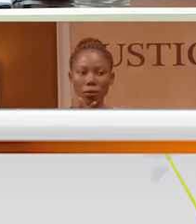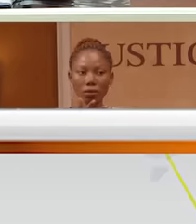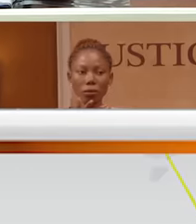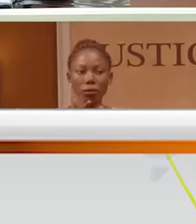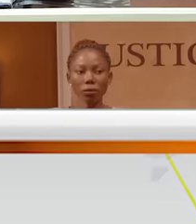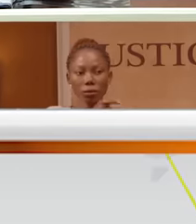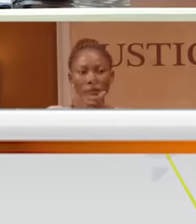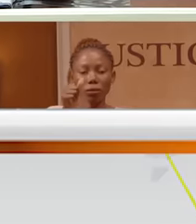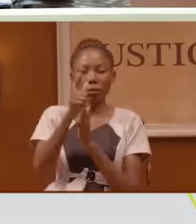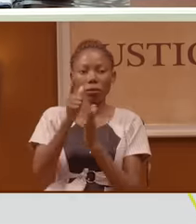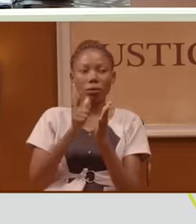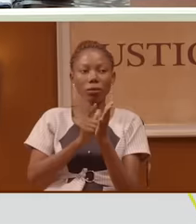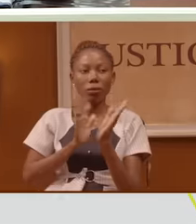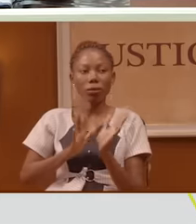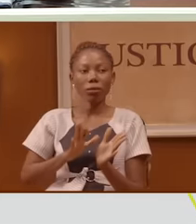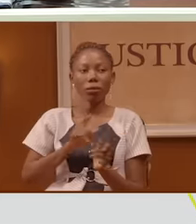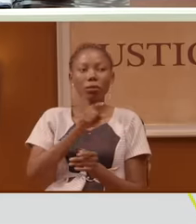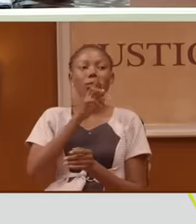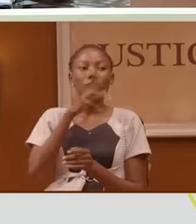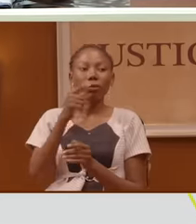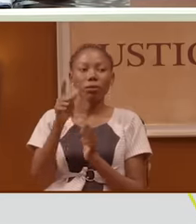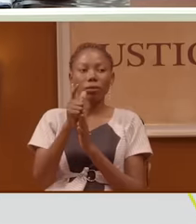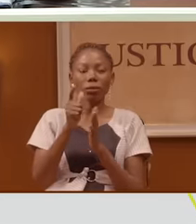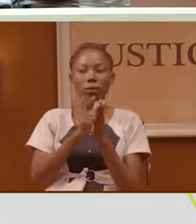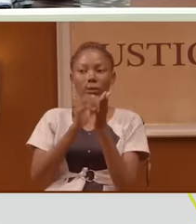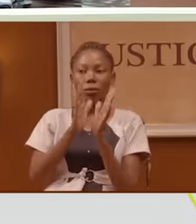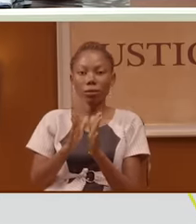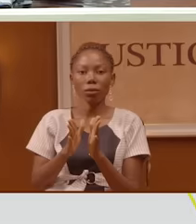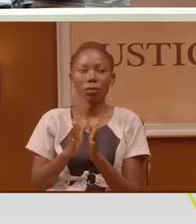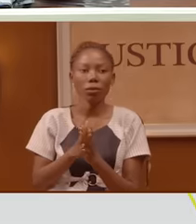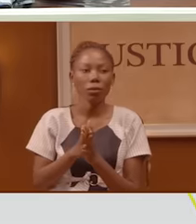Yes, I'm a lawyer. Okay, you are the lawyer to the